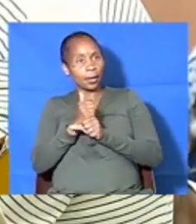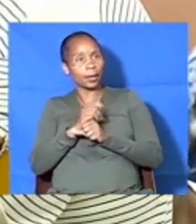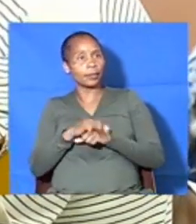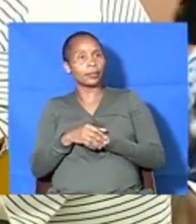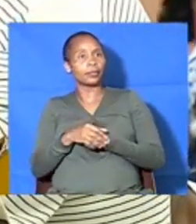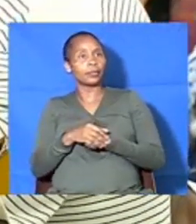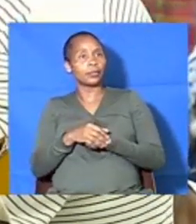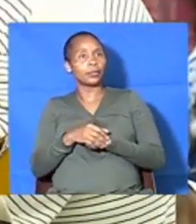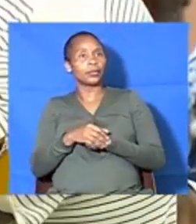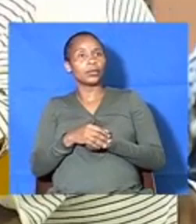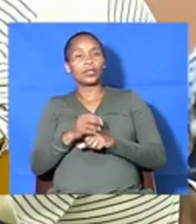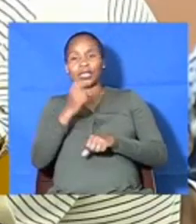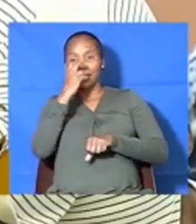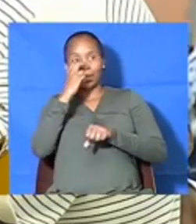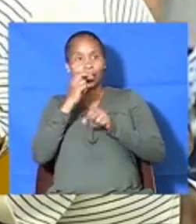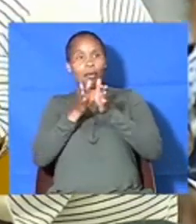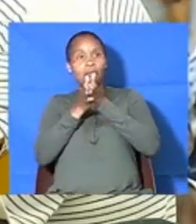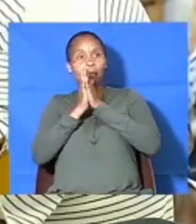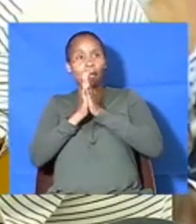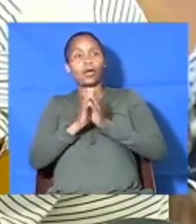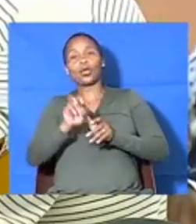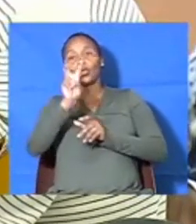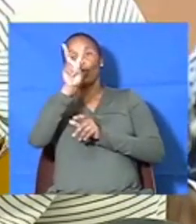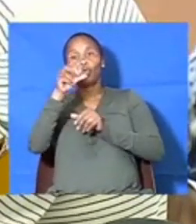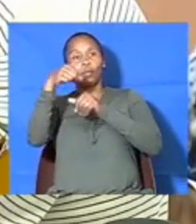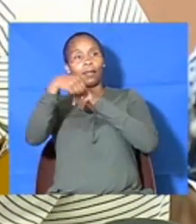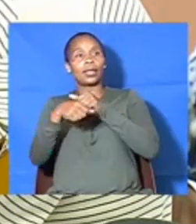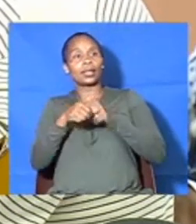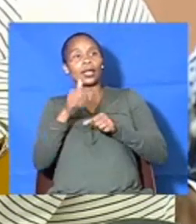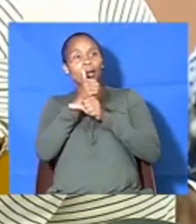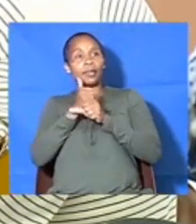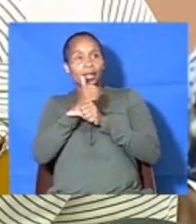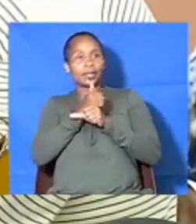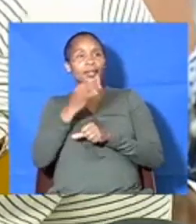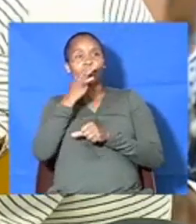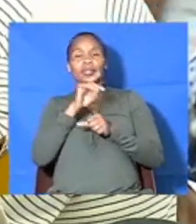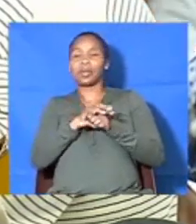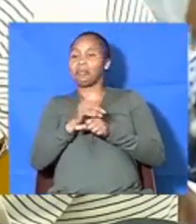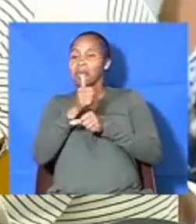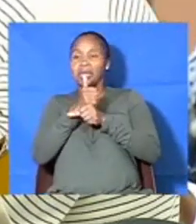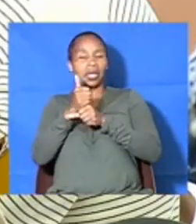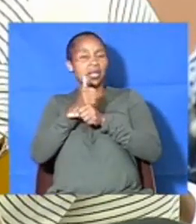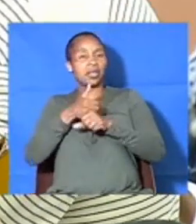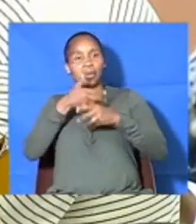November, you'll find that you don't even have money to go and consult.